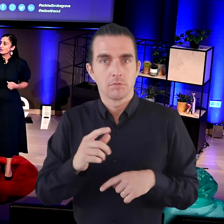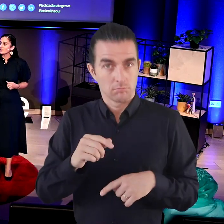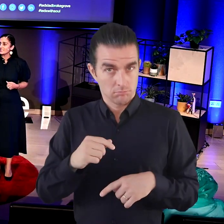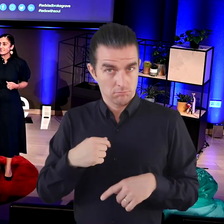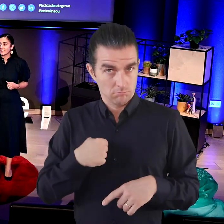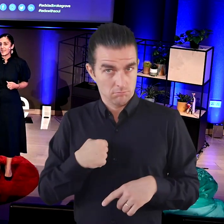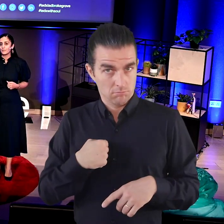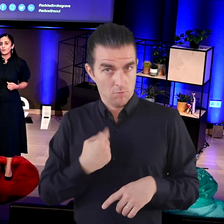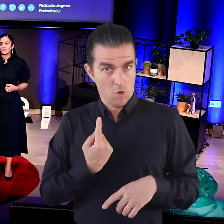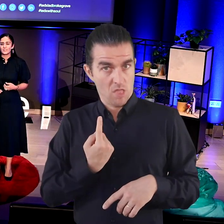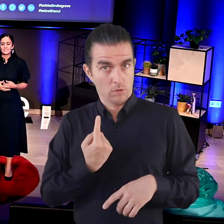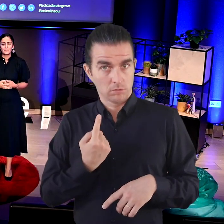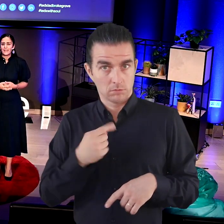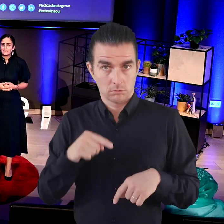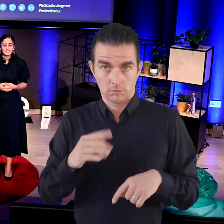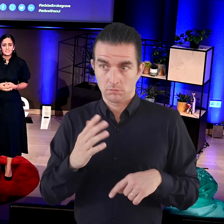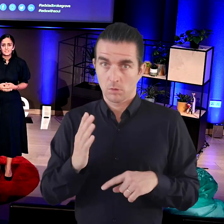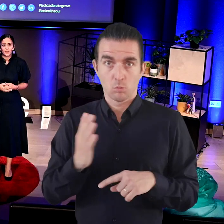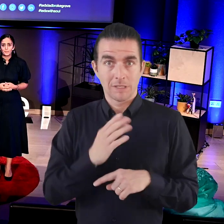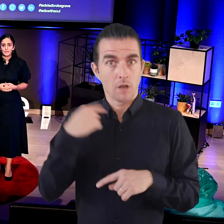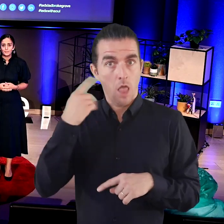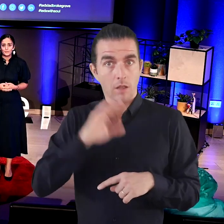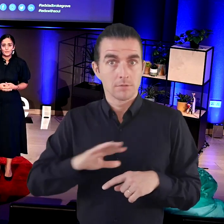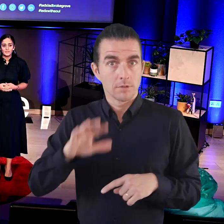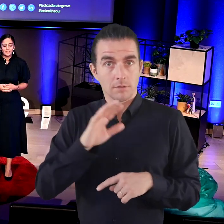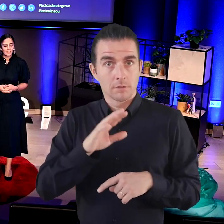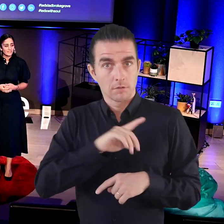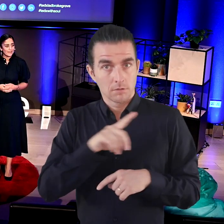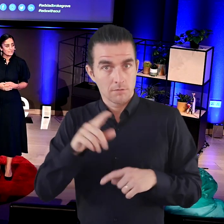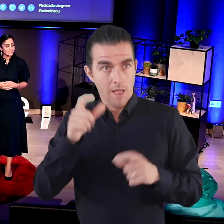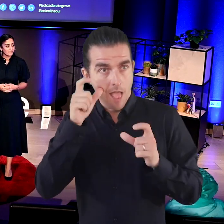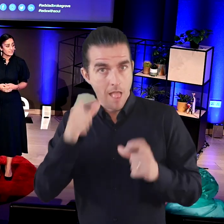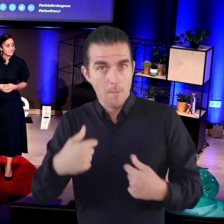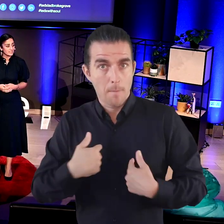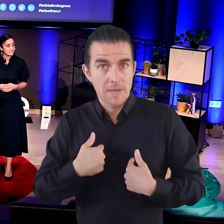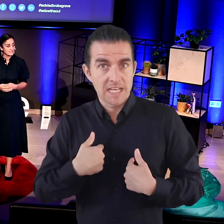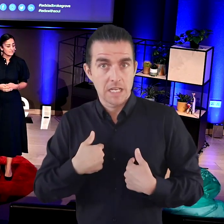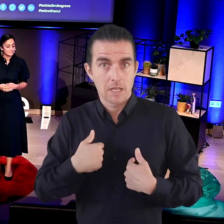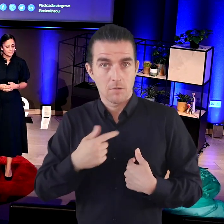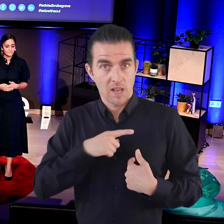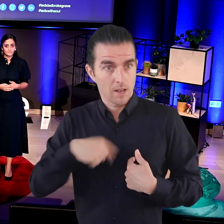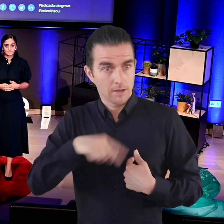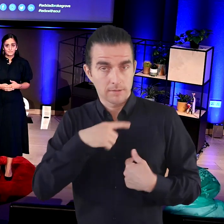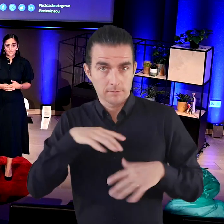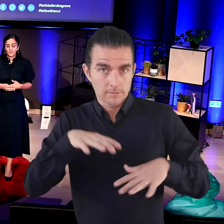was a community that cared more for our similarities as young people than our differences.